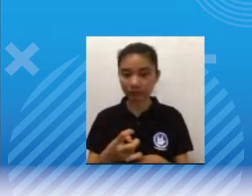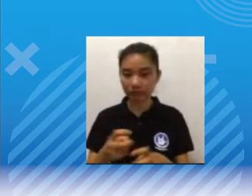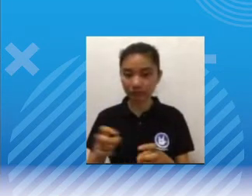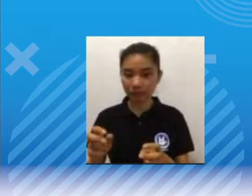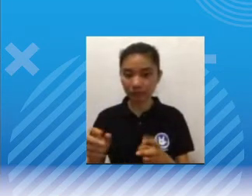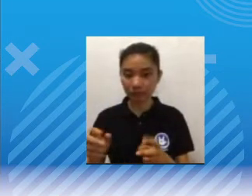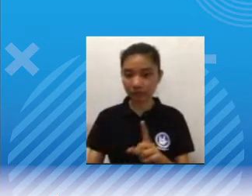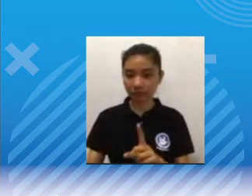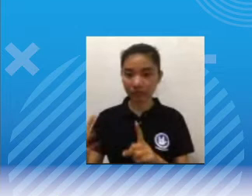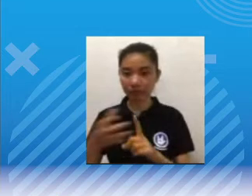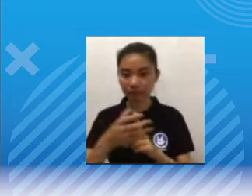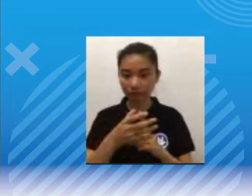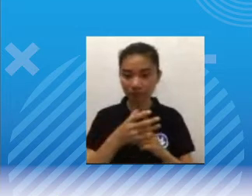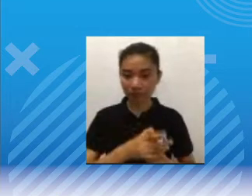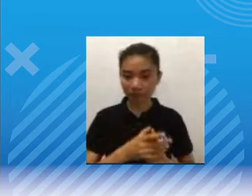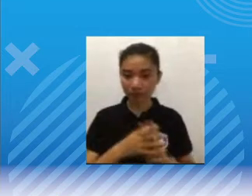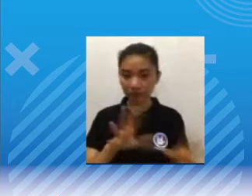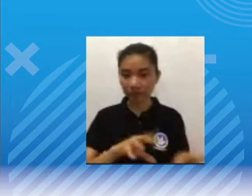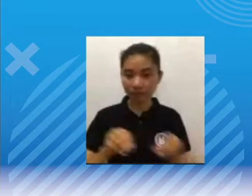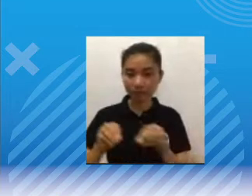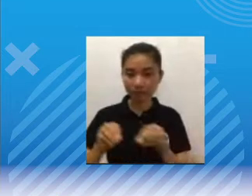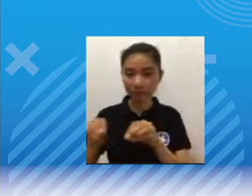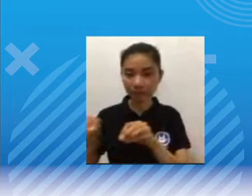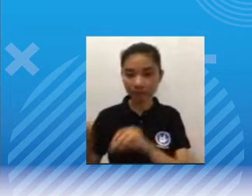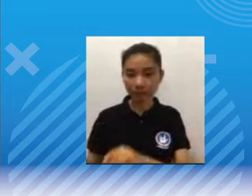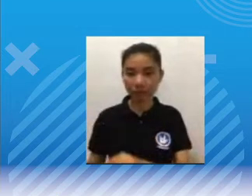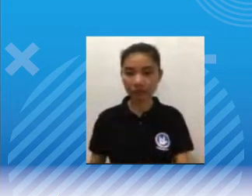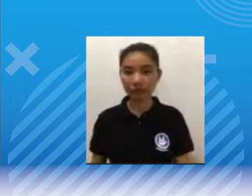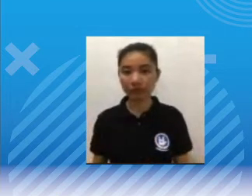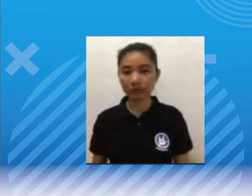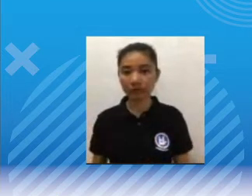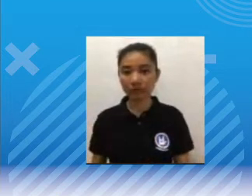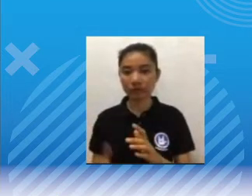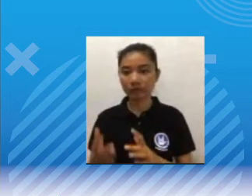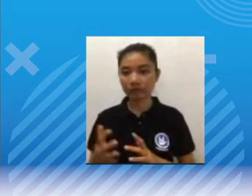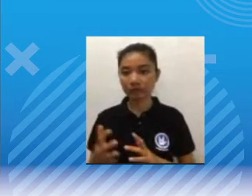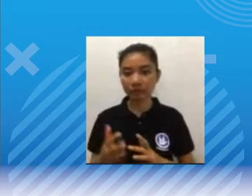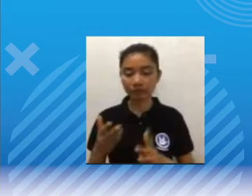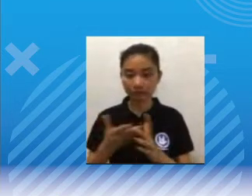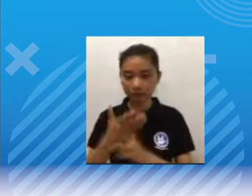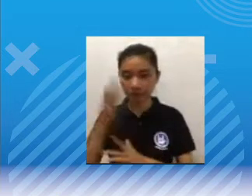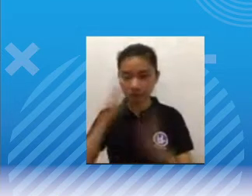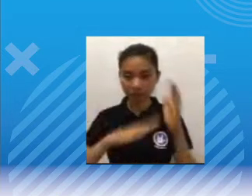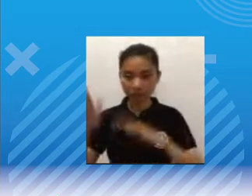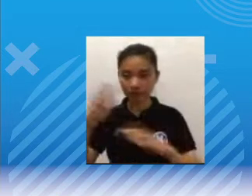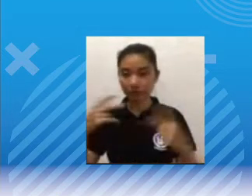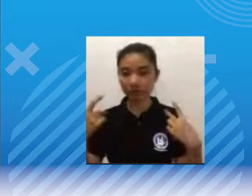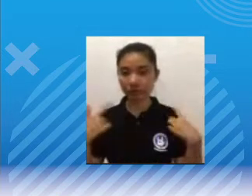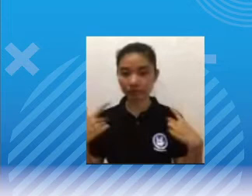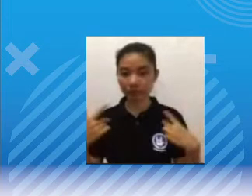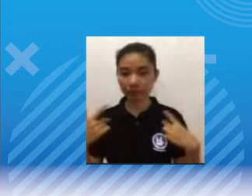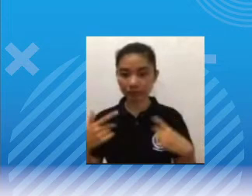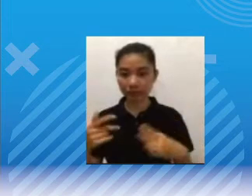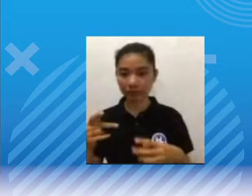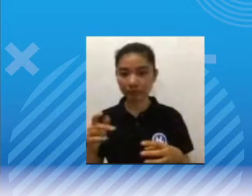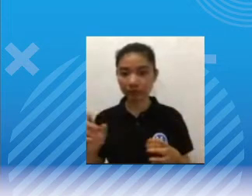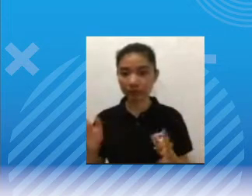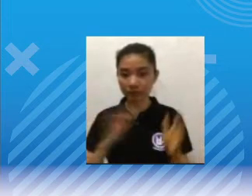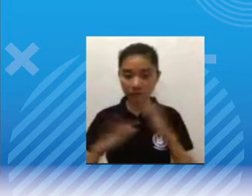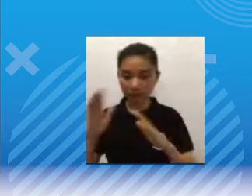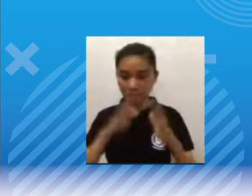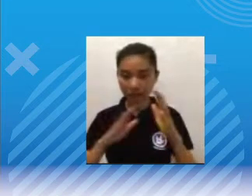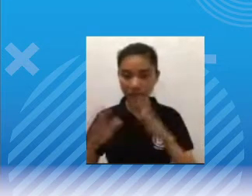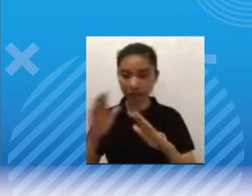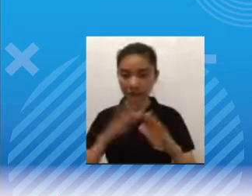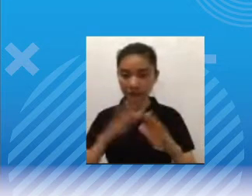displacement due to armed conflict, urban resettlement or disasters, child abuse, and child labor